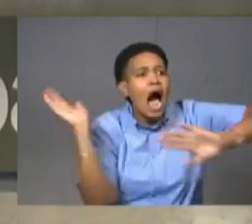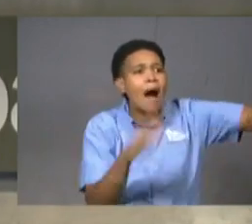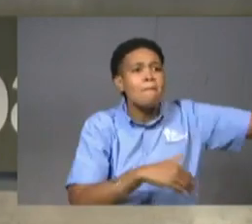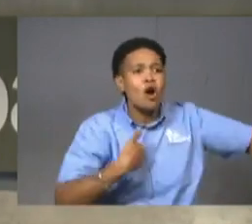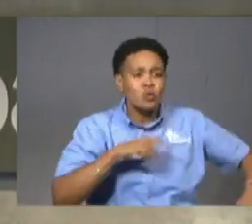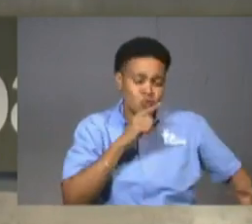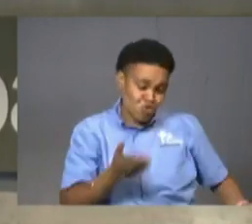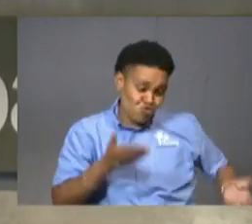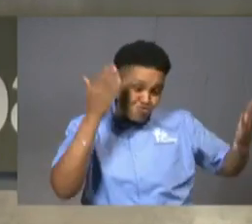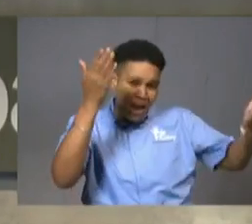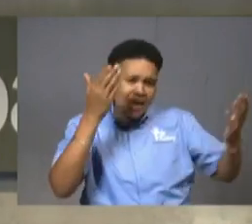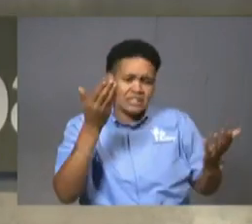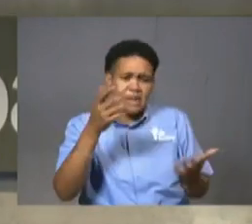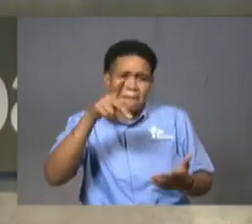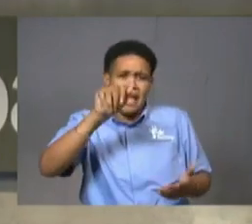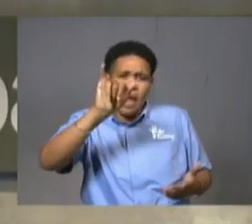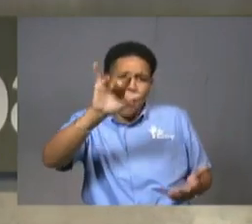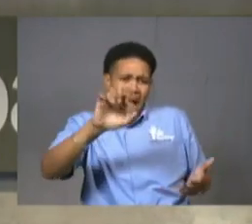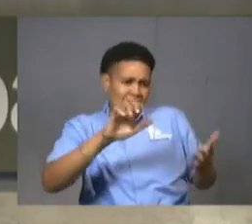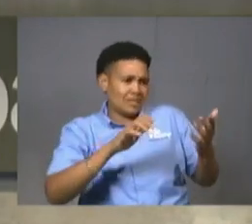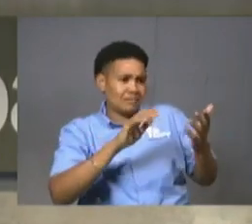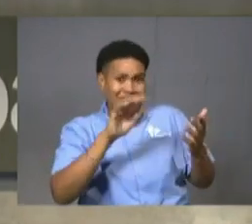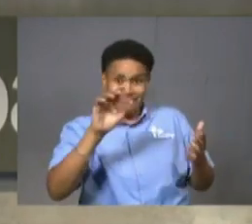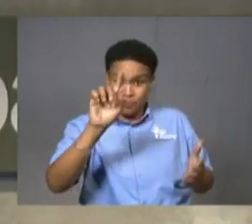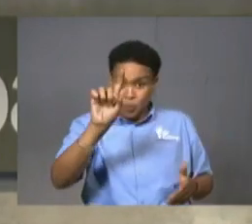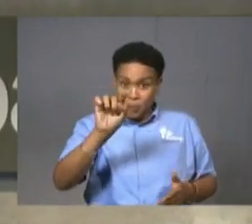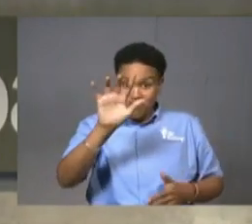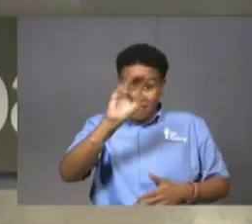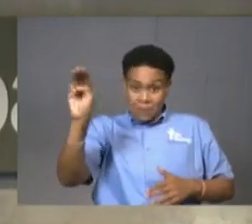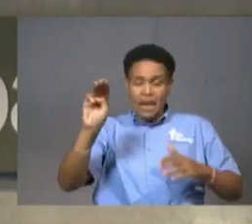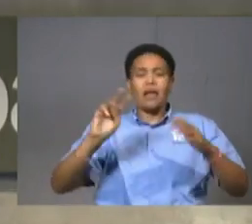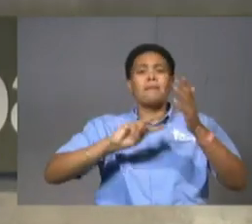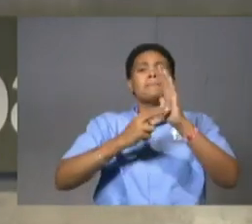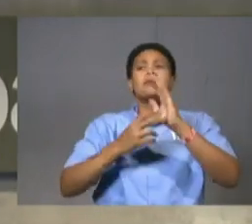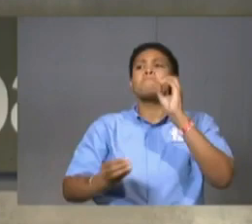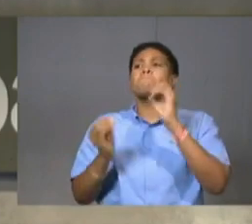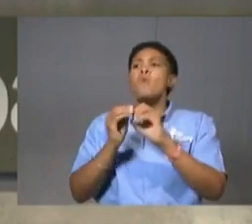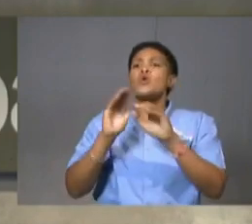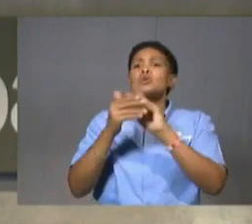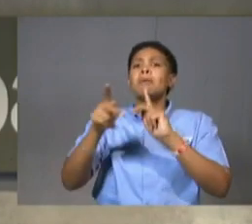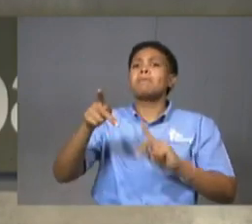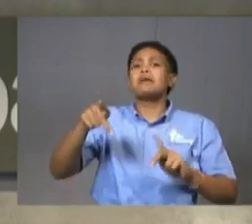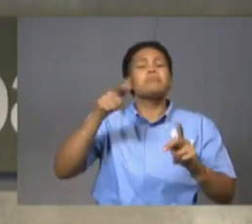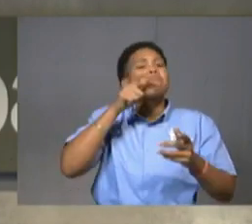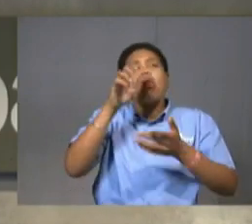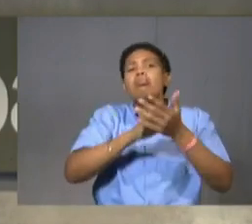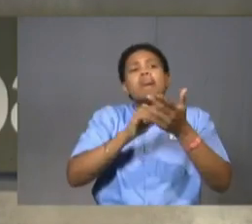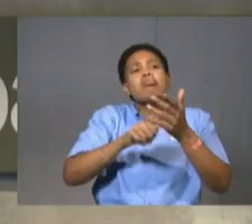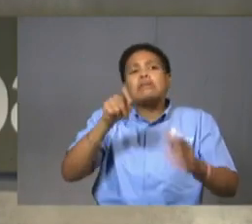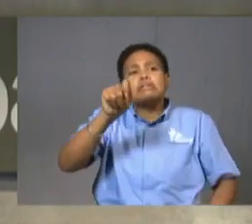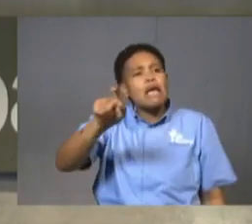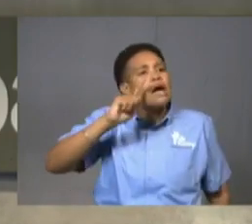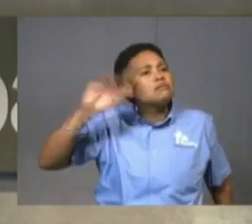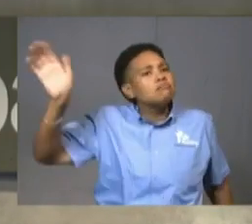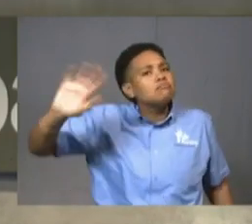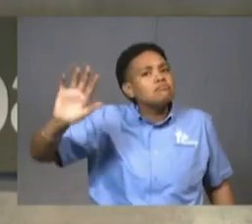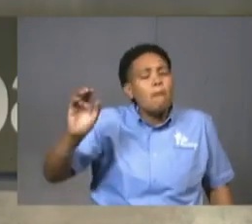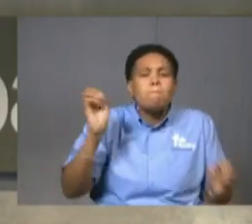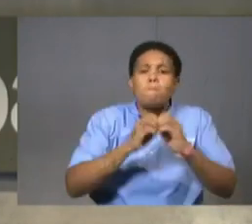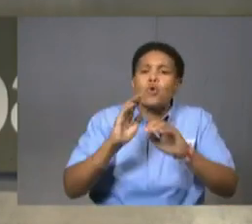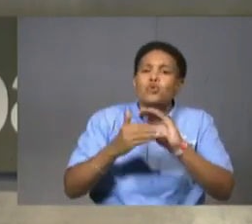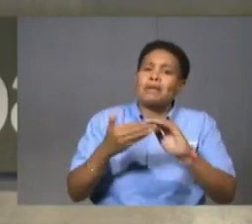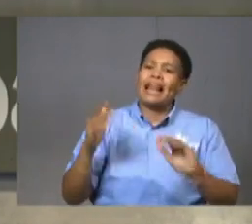raised the threshold on PAYE, bringing more Jamaicans, or taking more Jamaicans out of personal income tax liability.